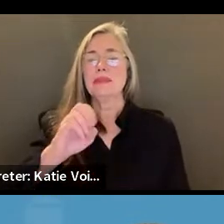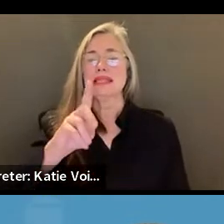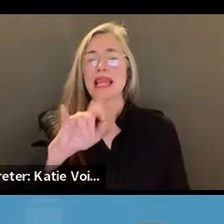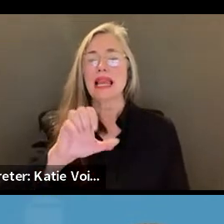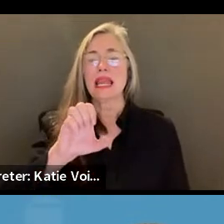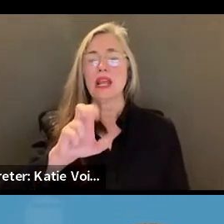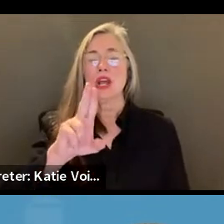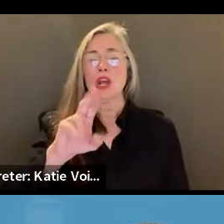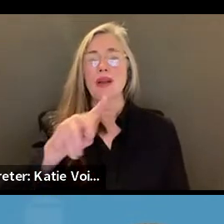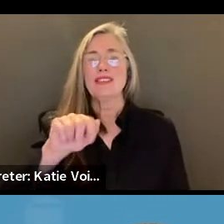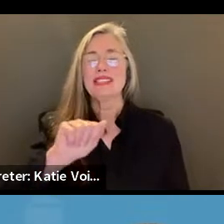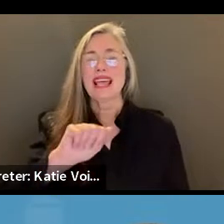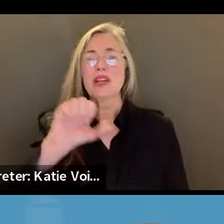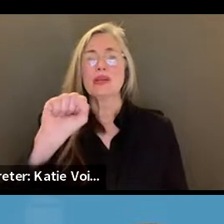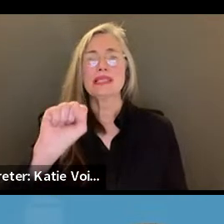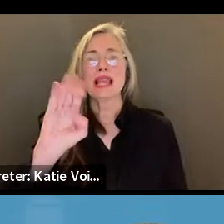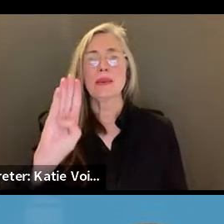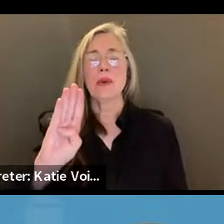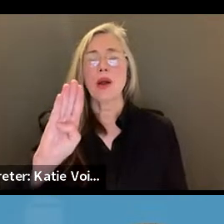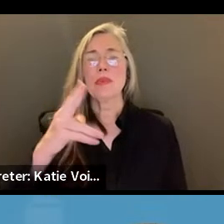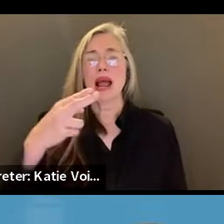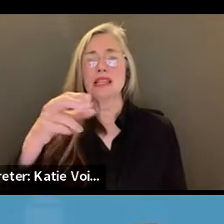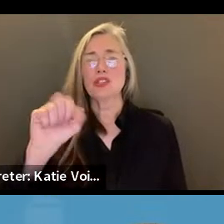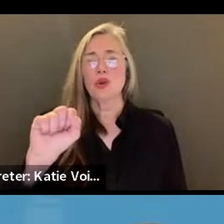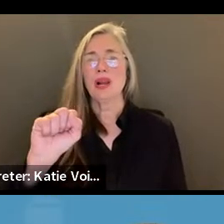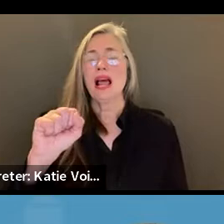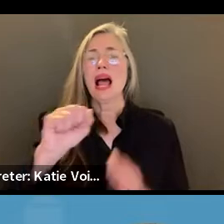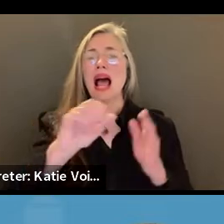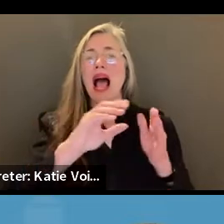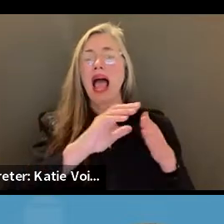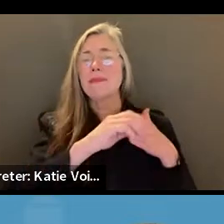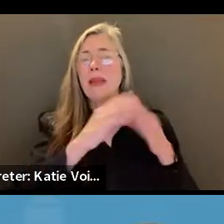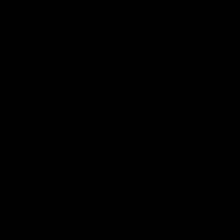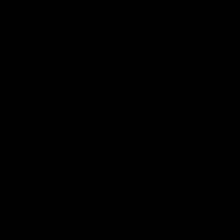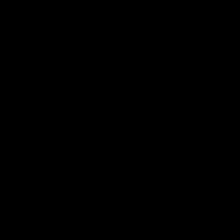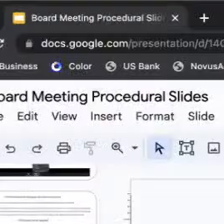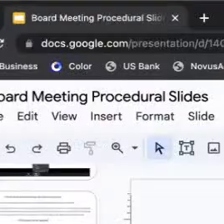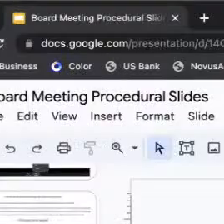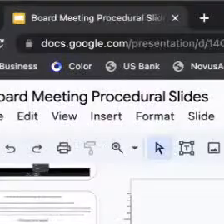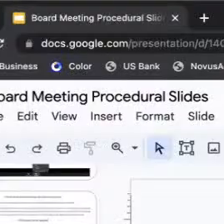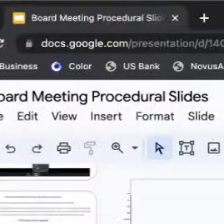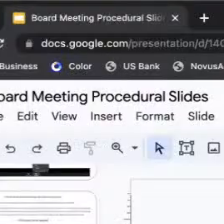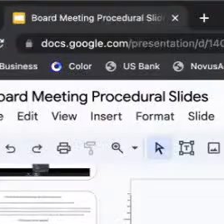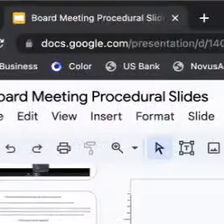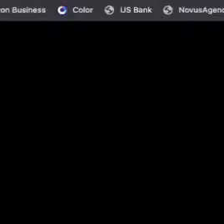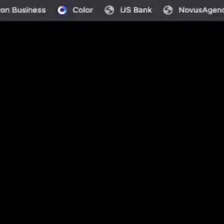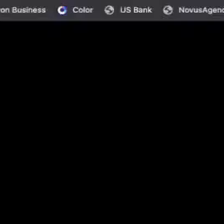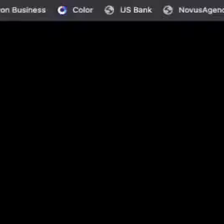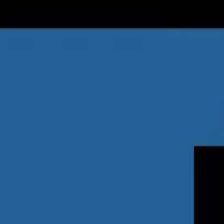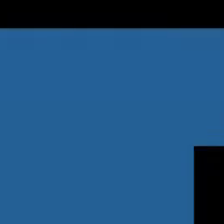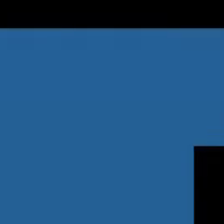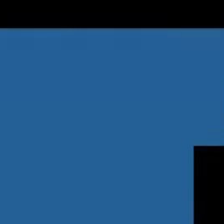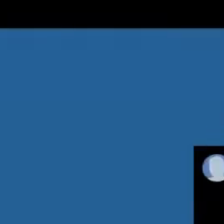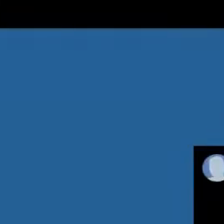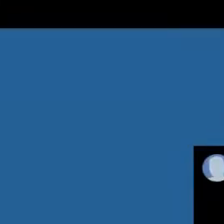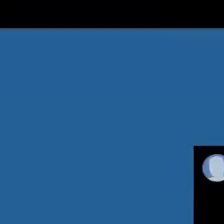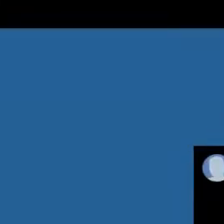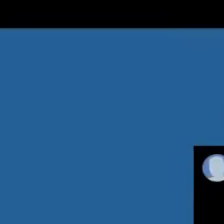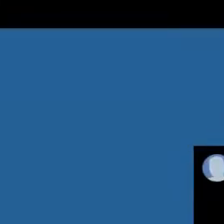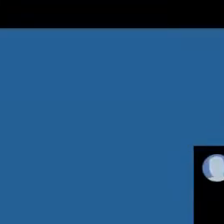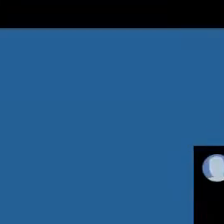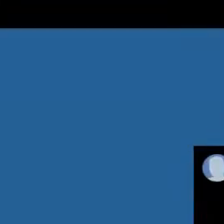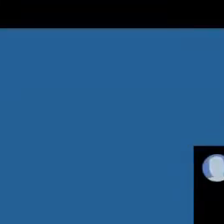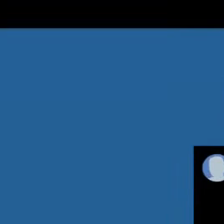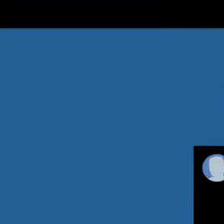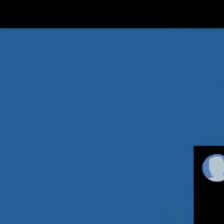I attend Santa Barbara Senior High School and I'm here as an ambassador of Future Leaders of America. I'd like to begin by thanking the school district for the work that